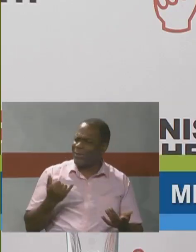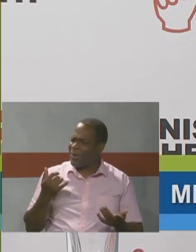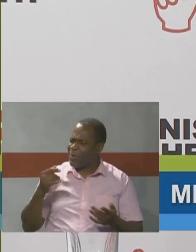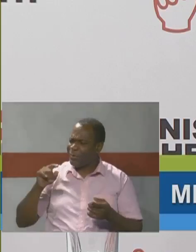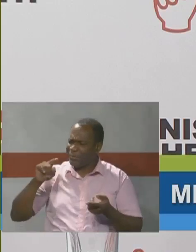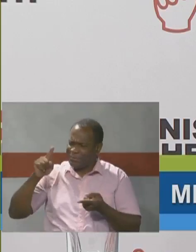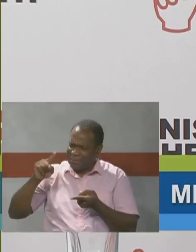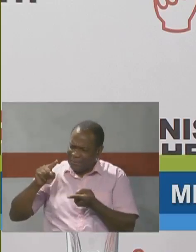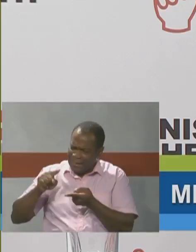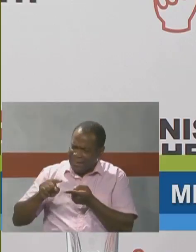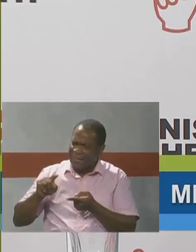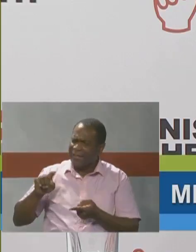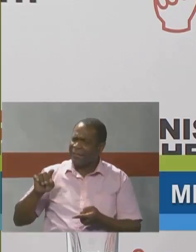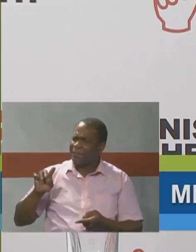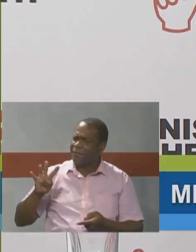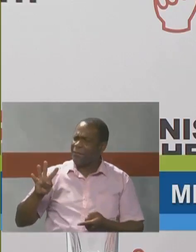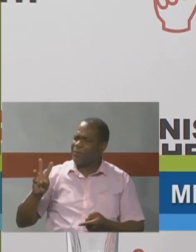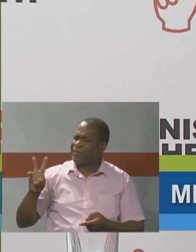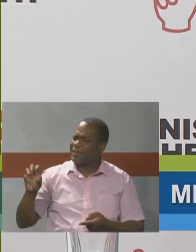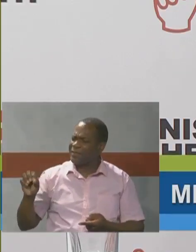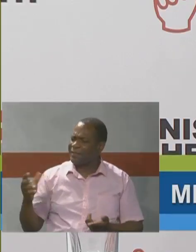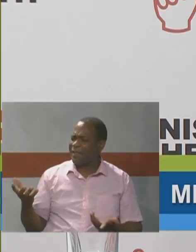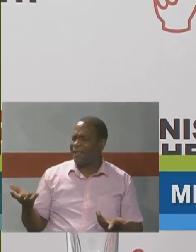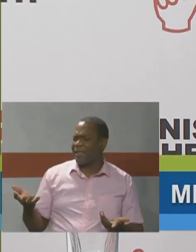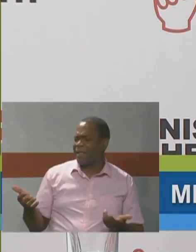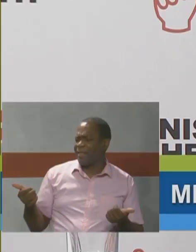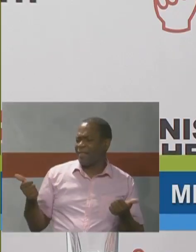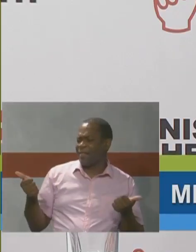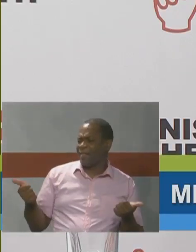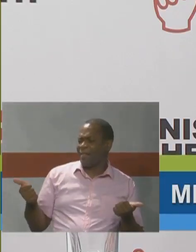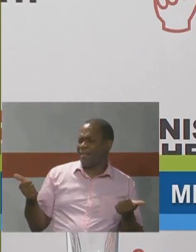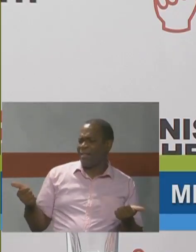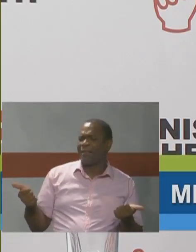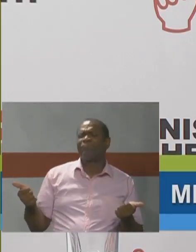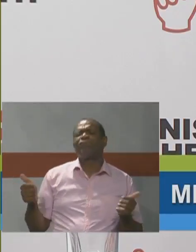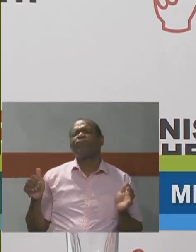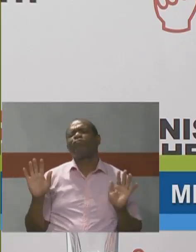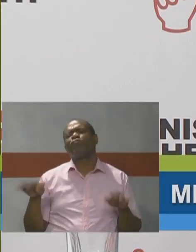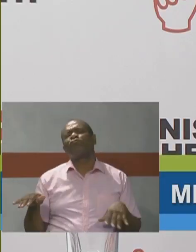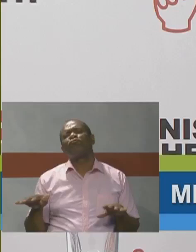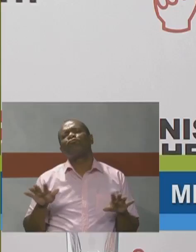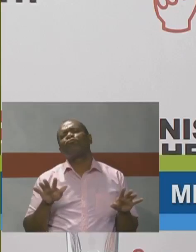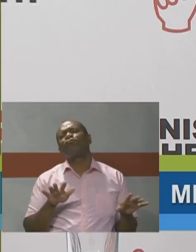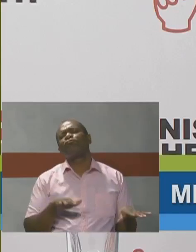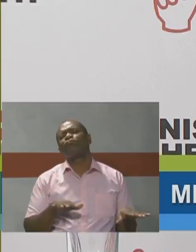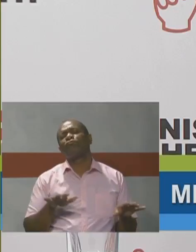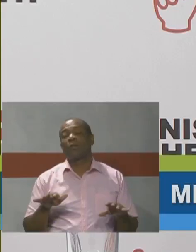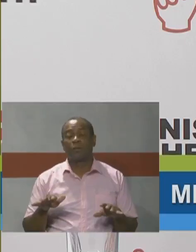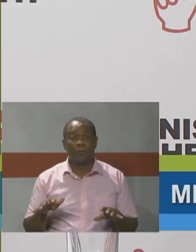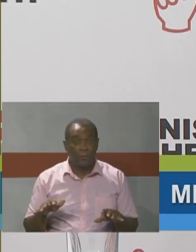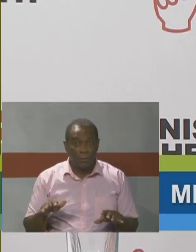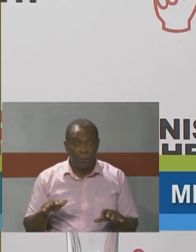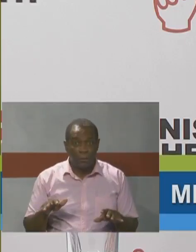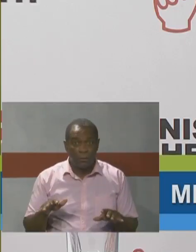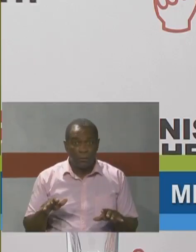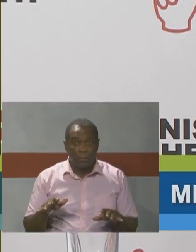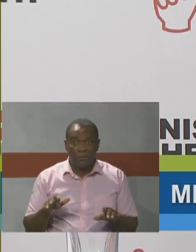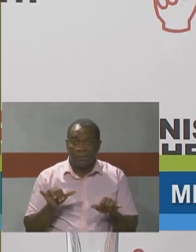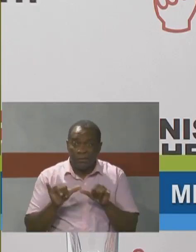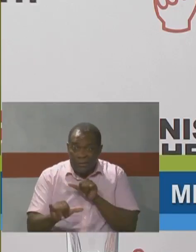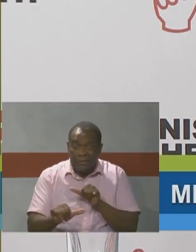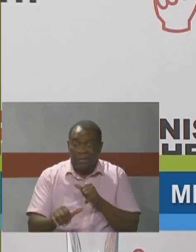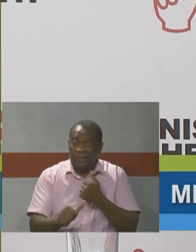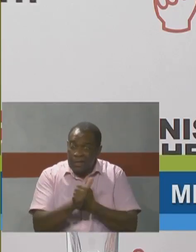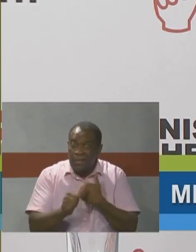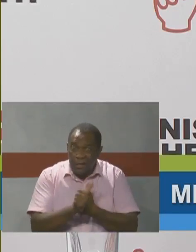year, we are in still a very dangerous place. We still look at deaths. Rolling day 7